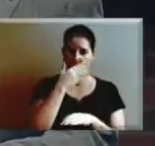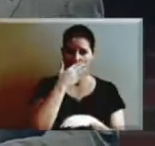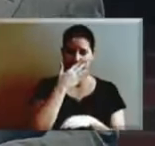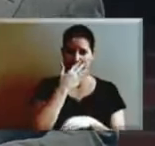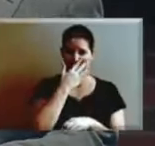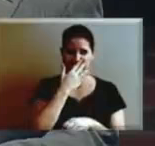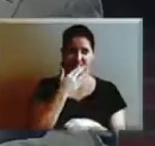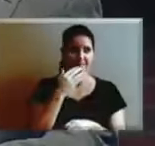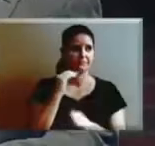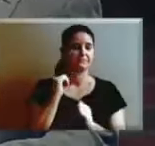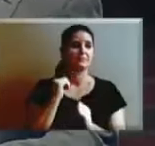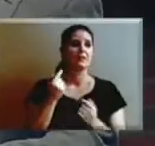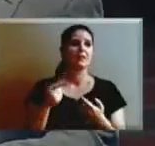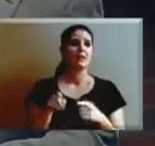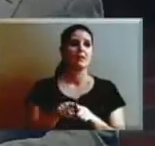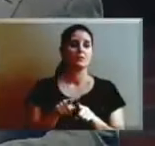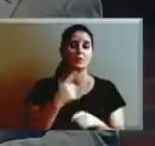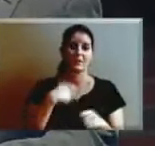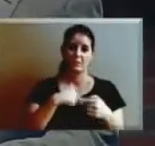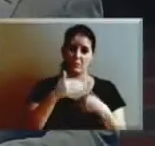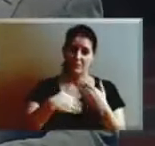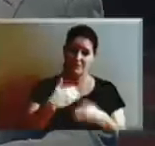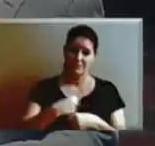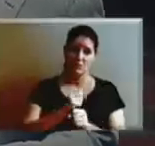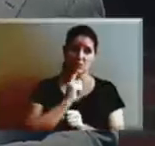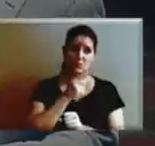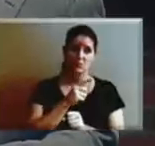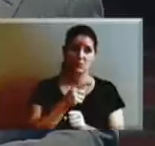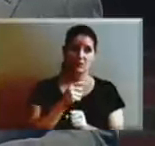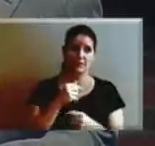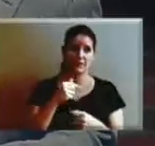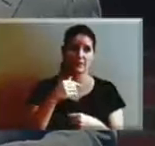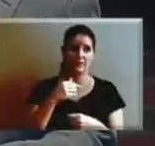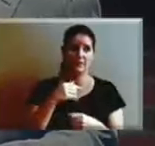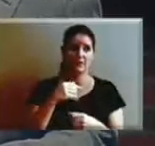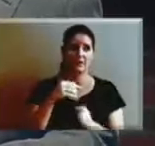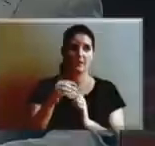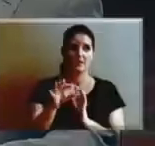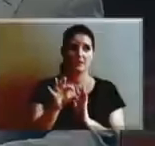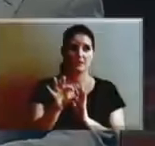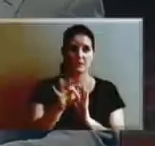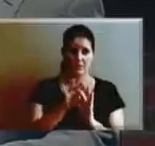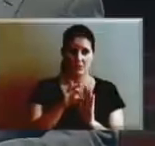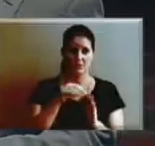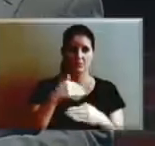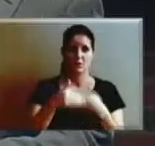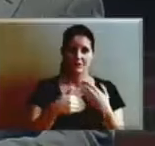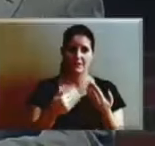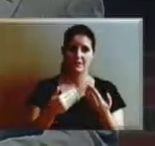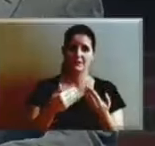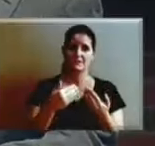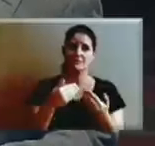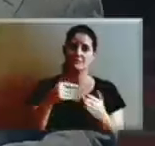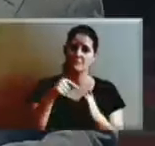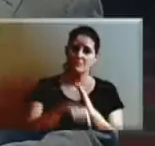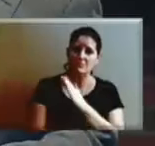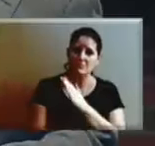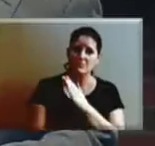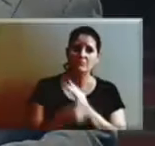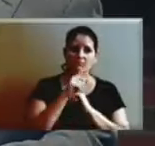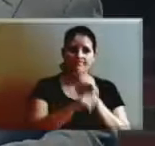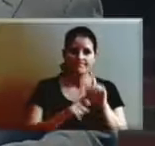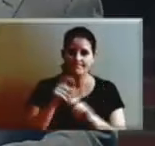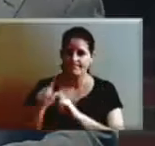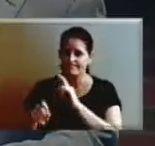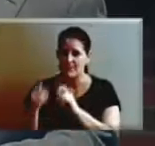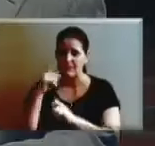process also ensures that an extensive selection process takes place at each school. We are proud to introduce